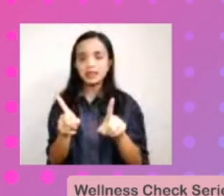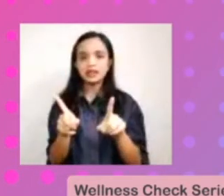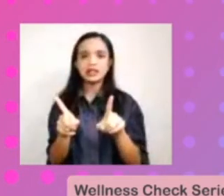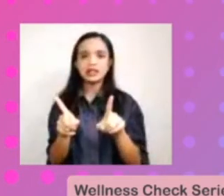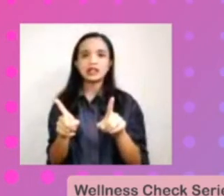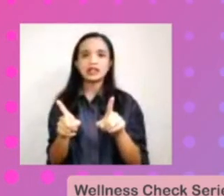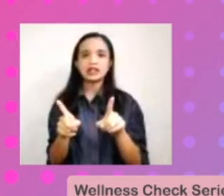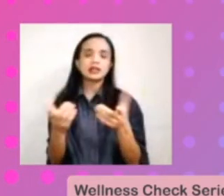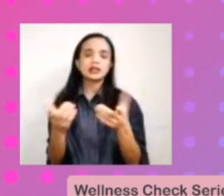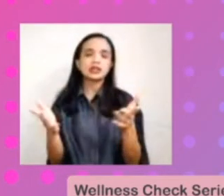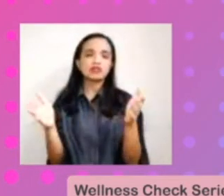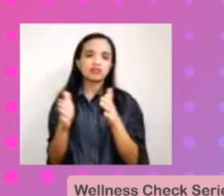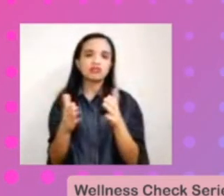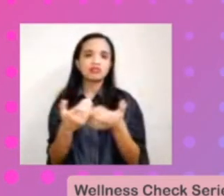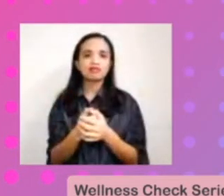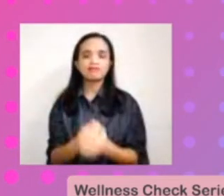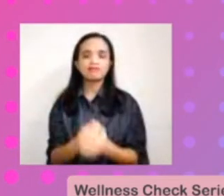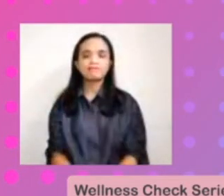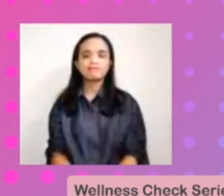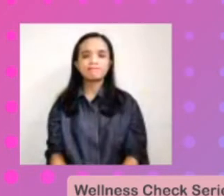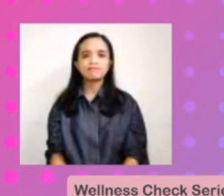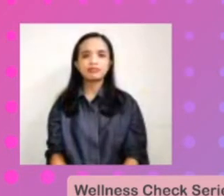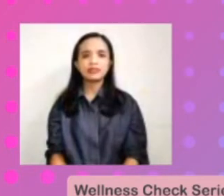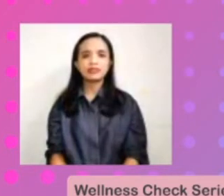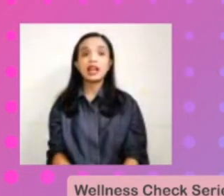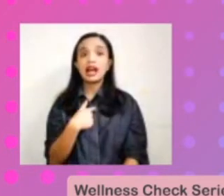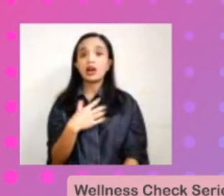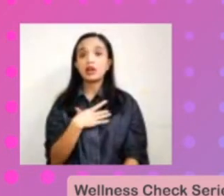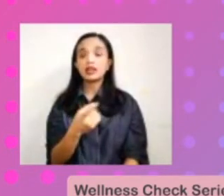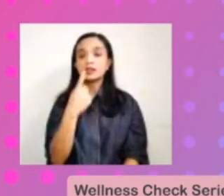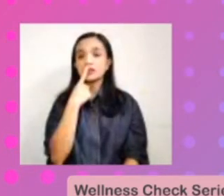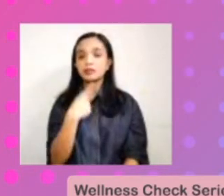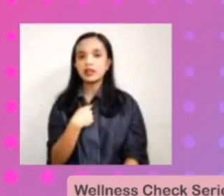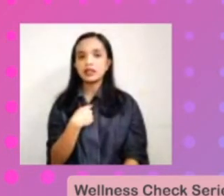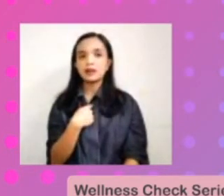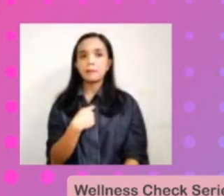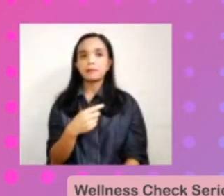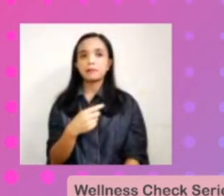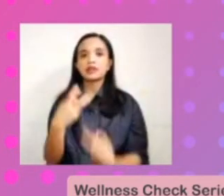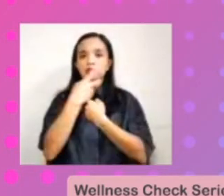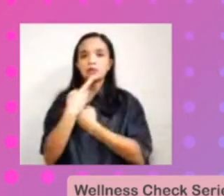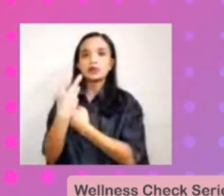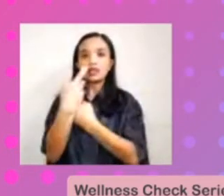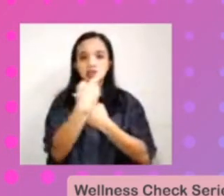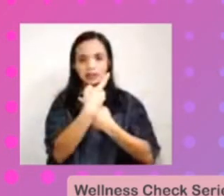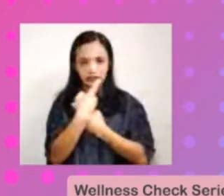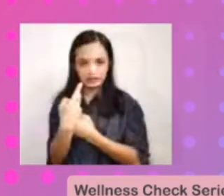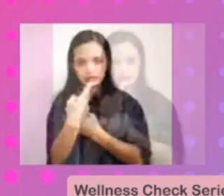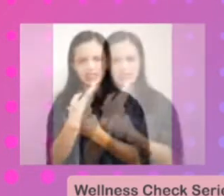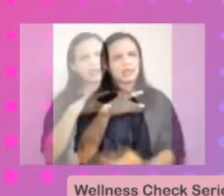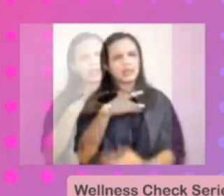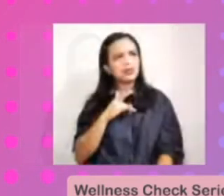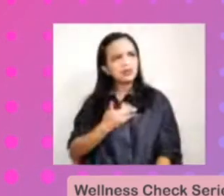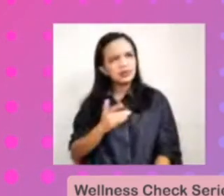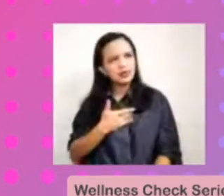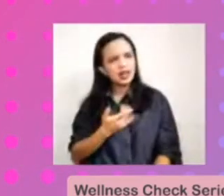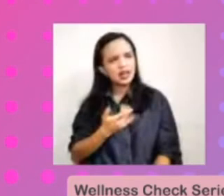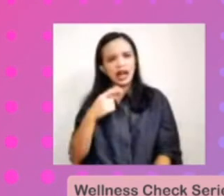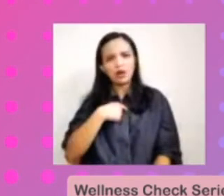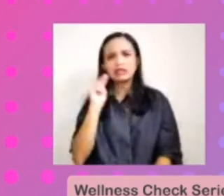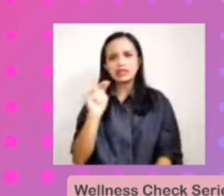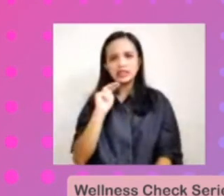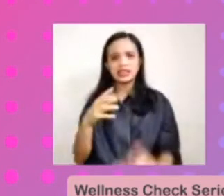Quick disclaimer lang. Exercise and nutrition will definitely not make us immune to any sort of illness or infection. but it